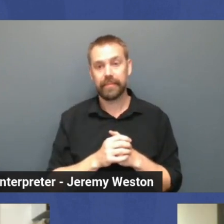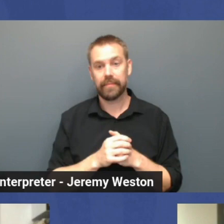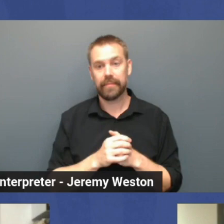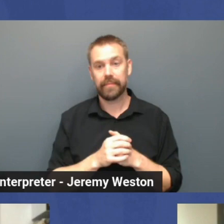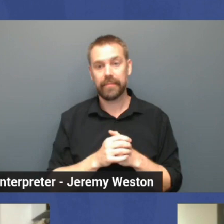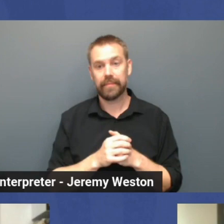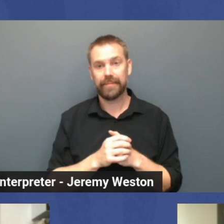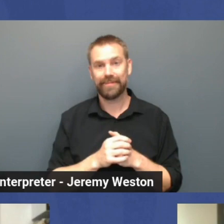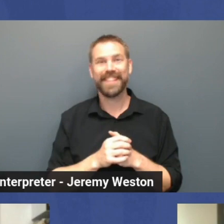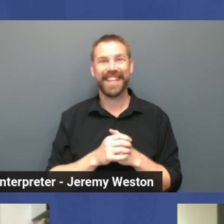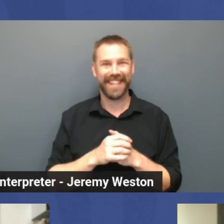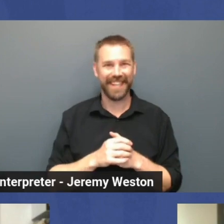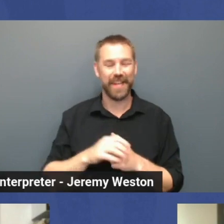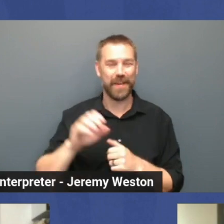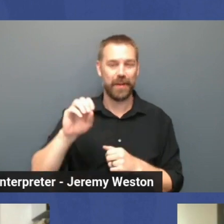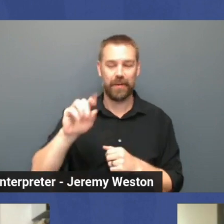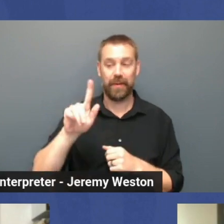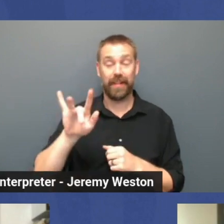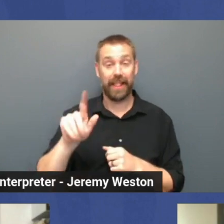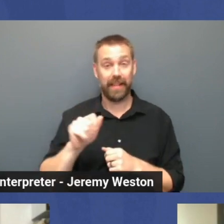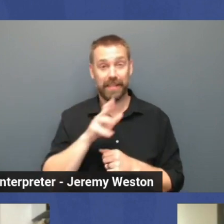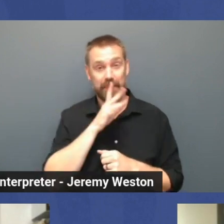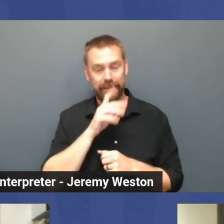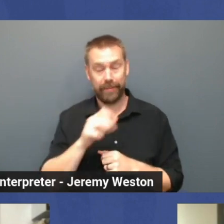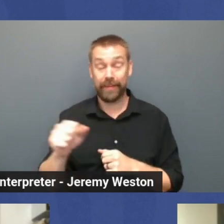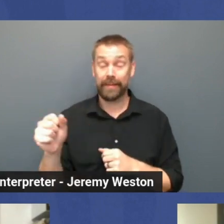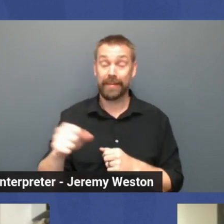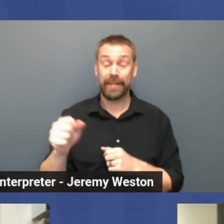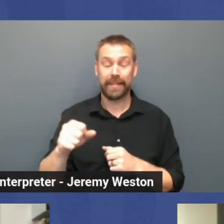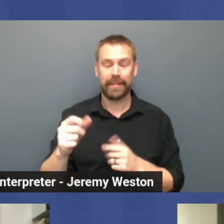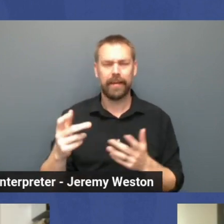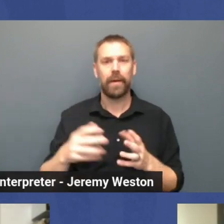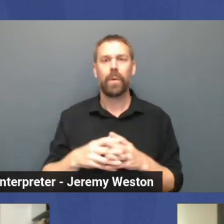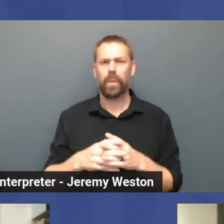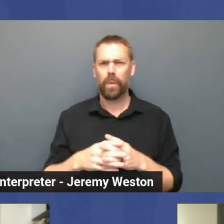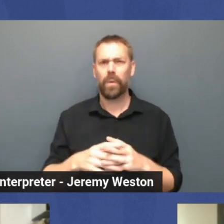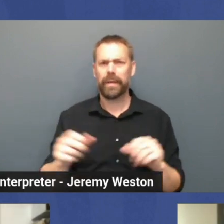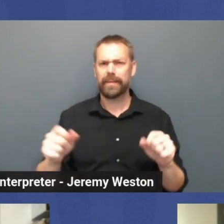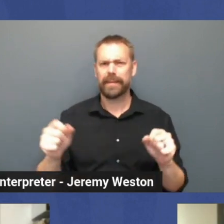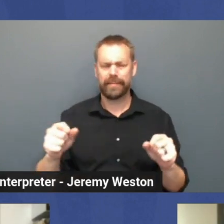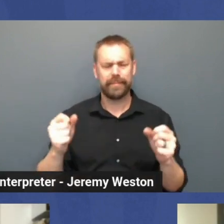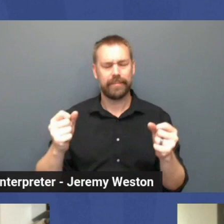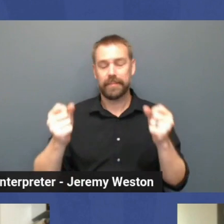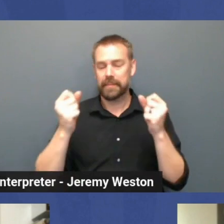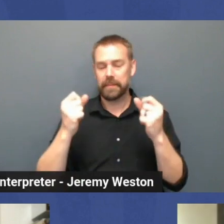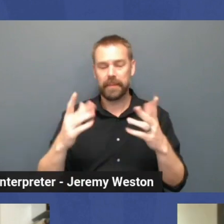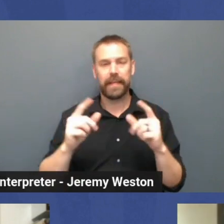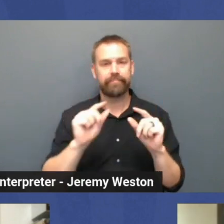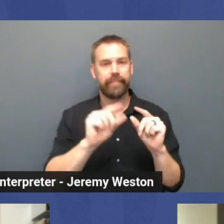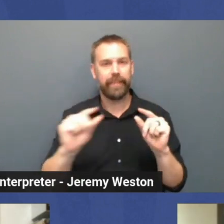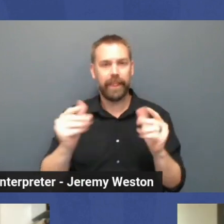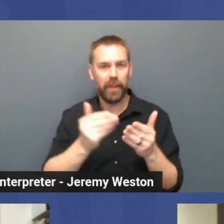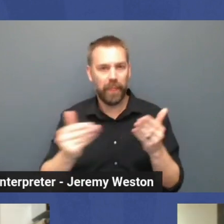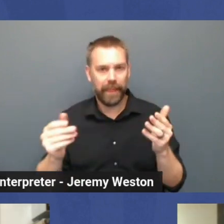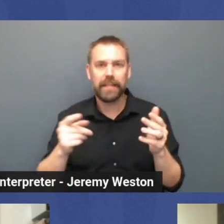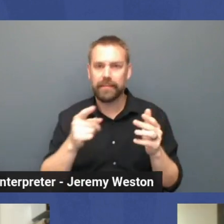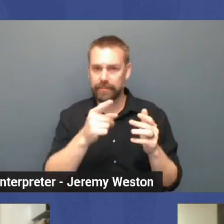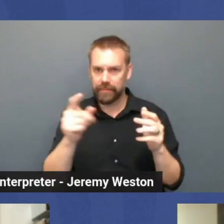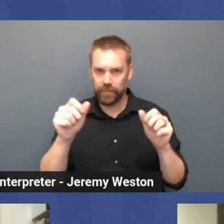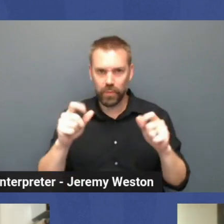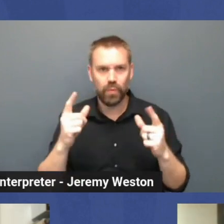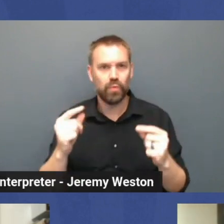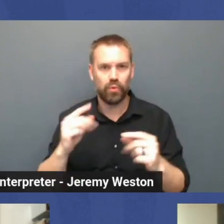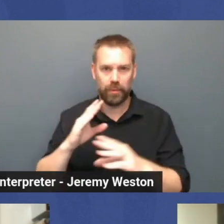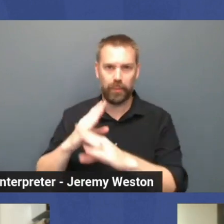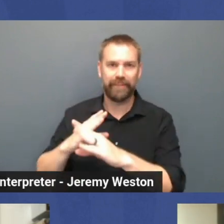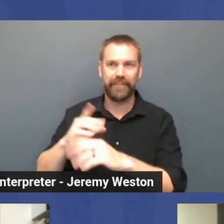Ooh, okay. Yeah, there's a lot of little things that people can do to ensure censorship doesn't happen. I think the